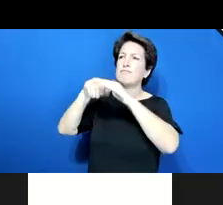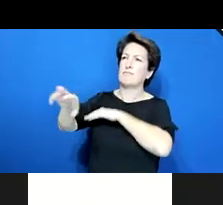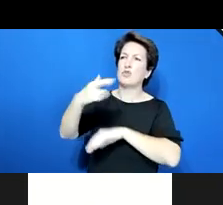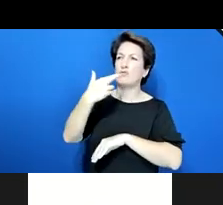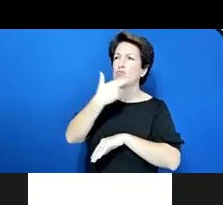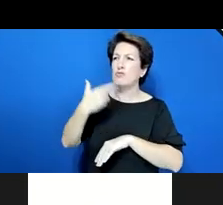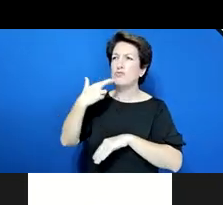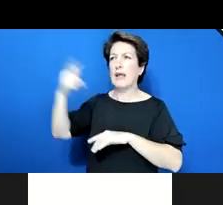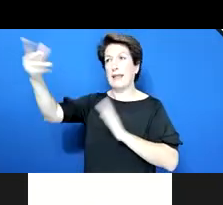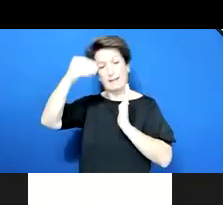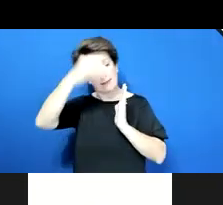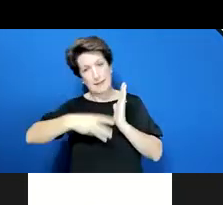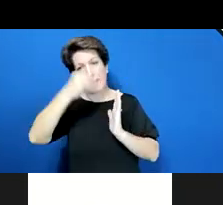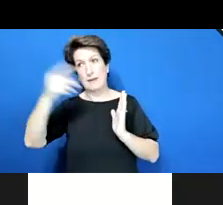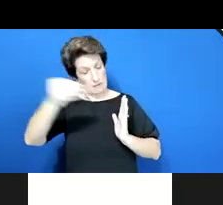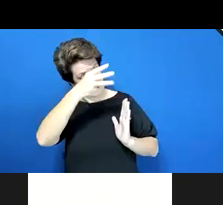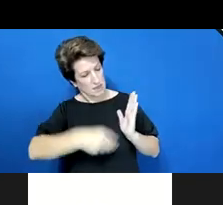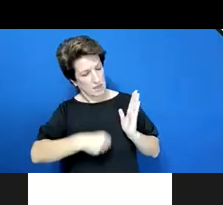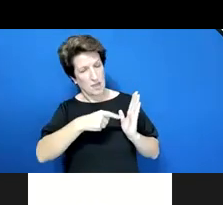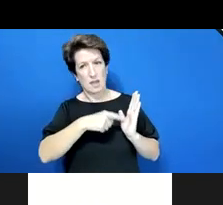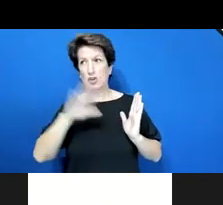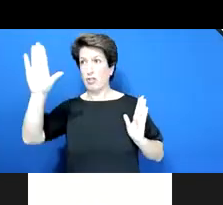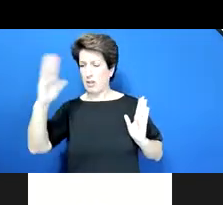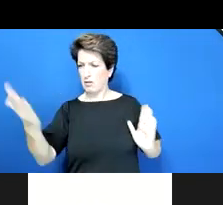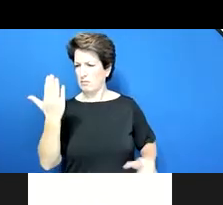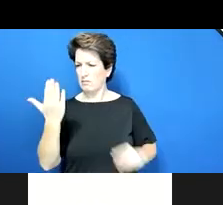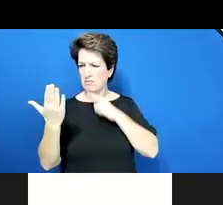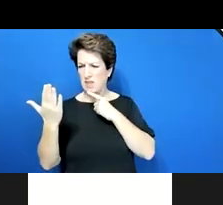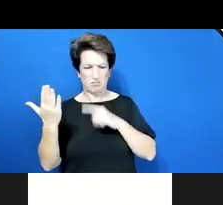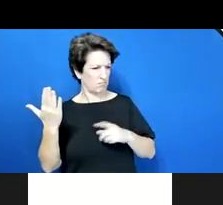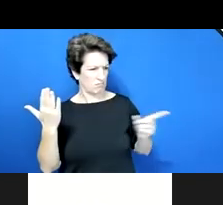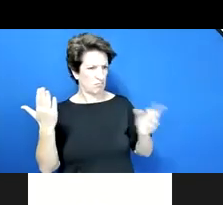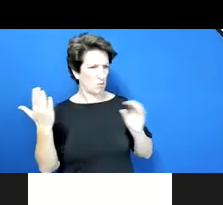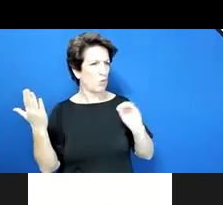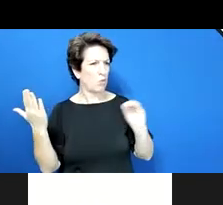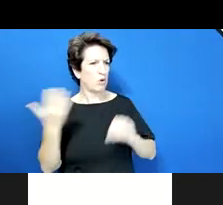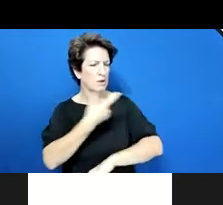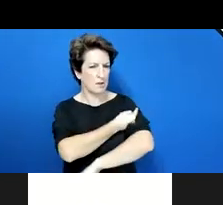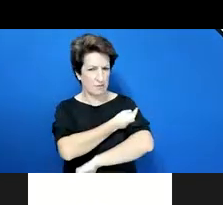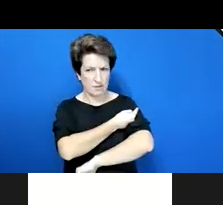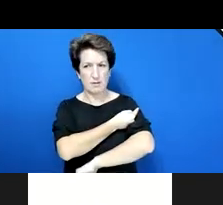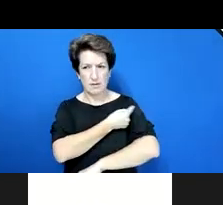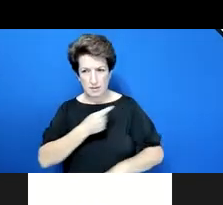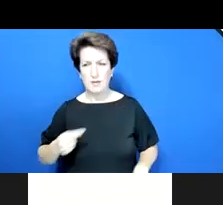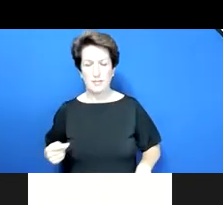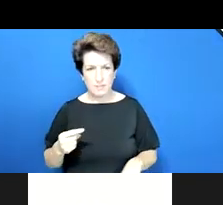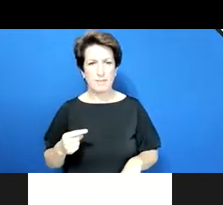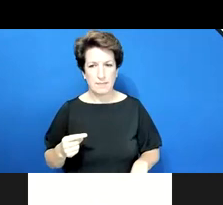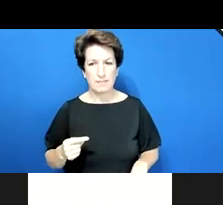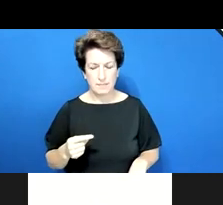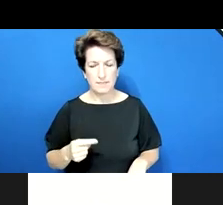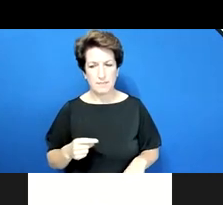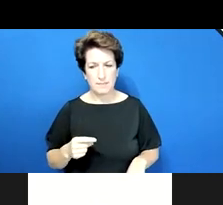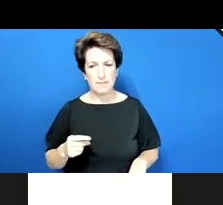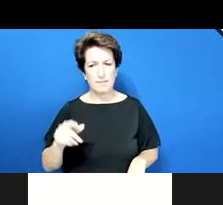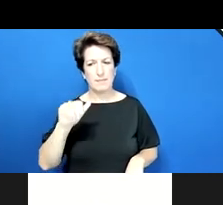scans it, and then that person scans it and says, oh, this doesn't actually show that you're fully She's vaccinated. trying to get her QR code, like when like the